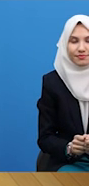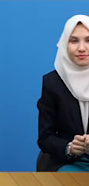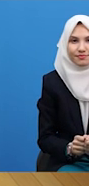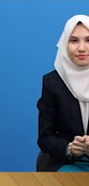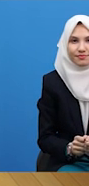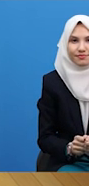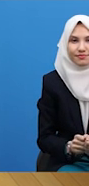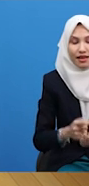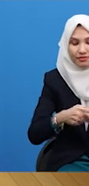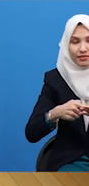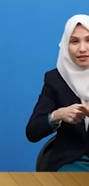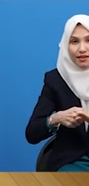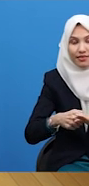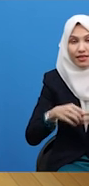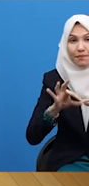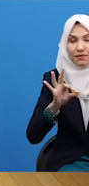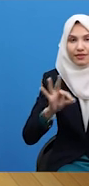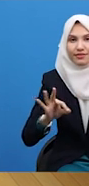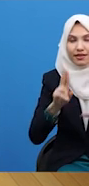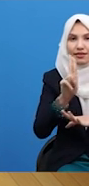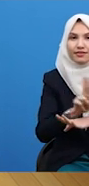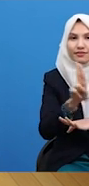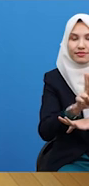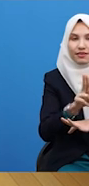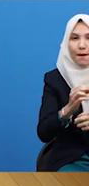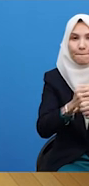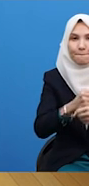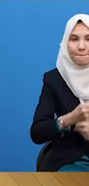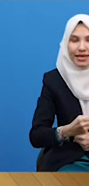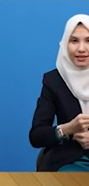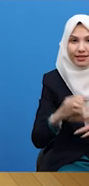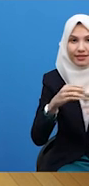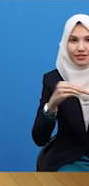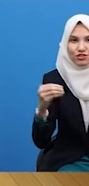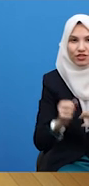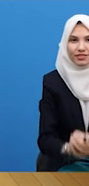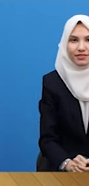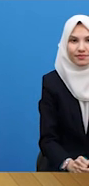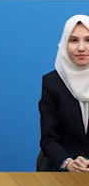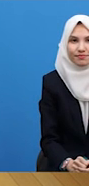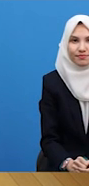Check out the phrases used when making a choice.